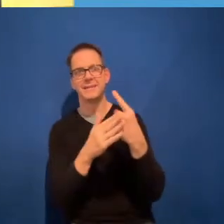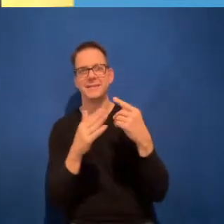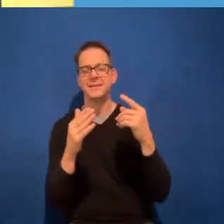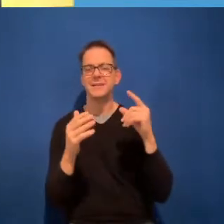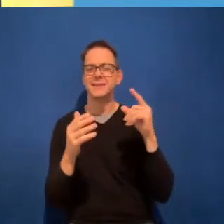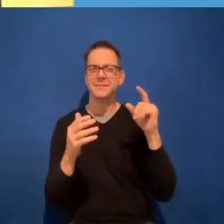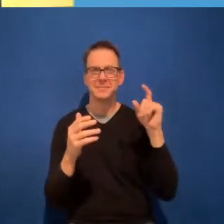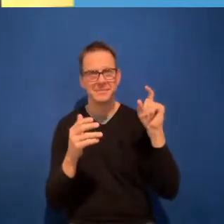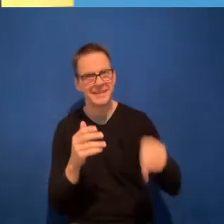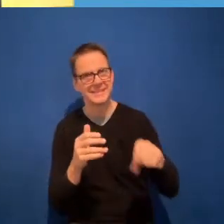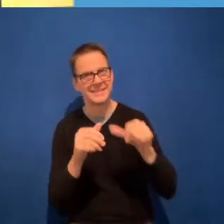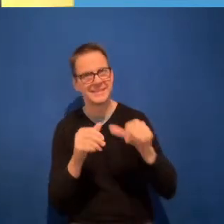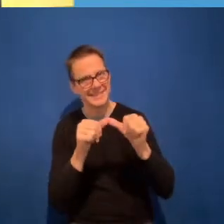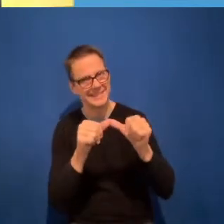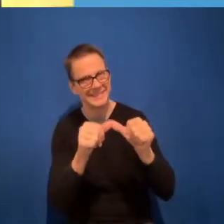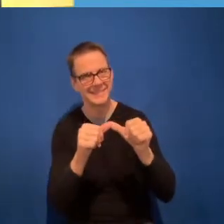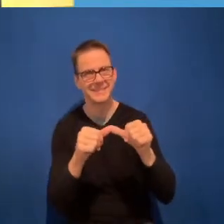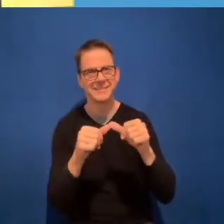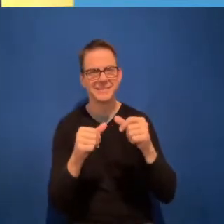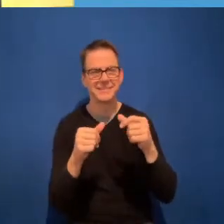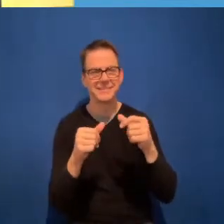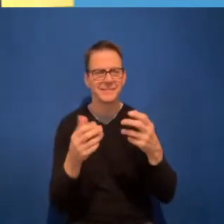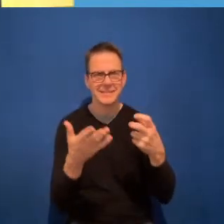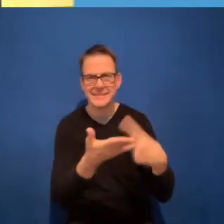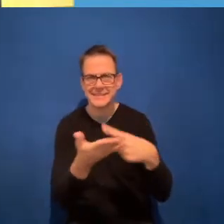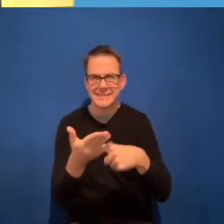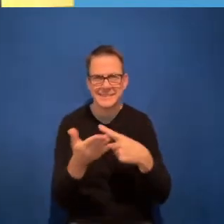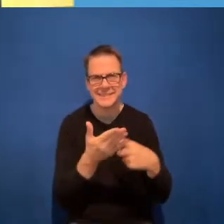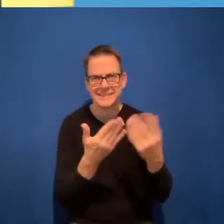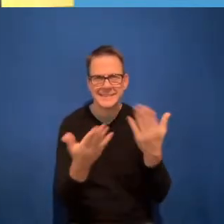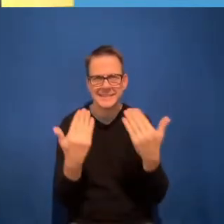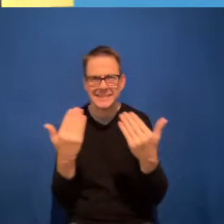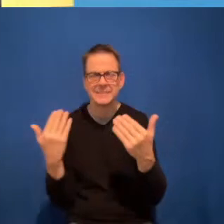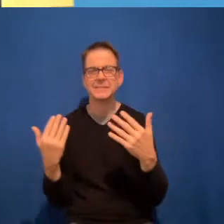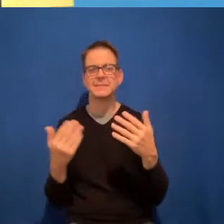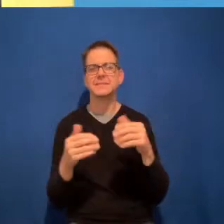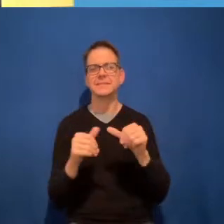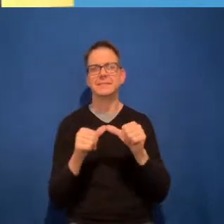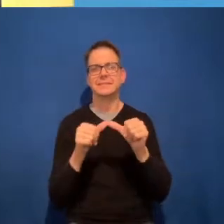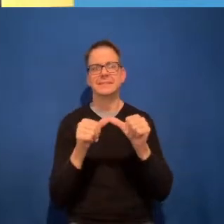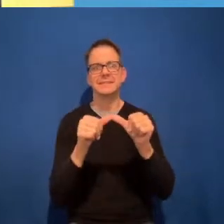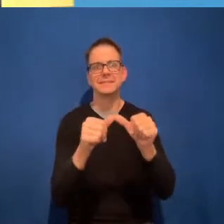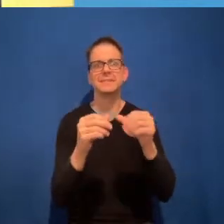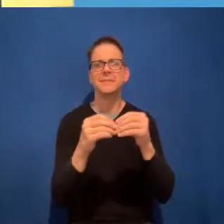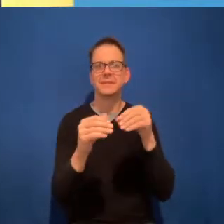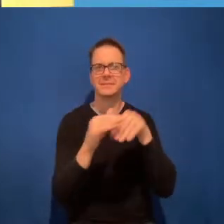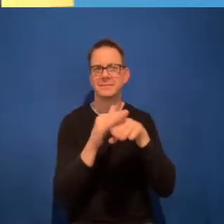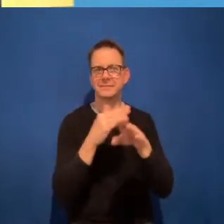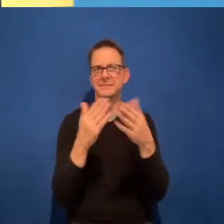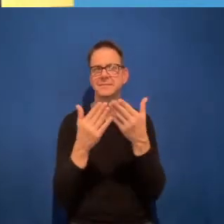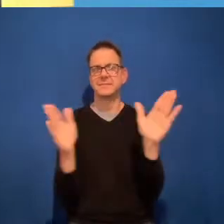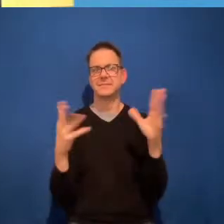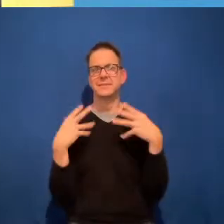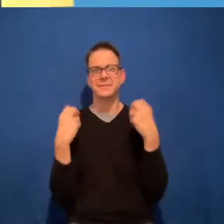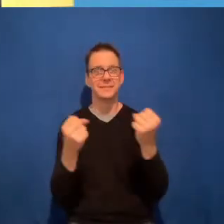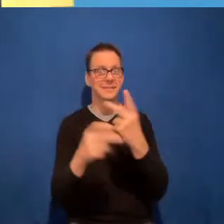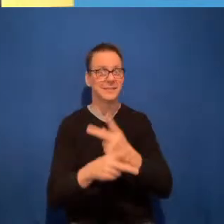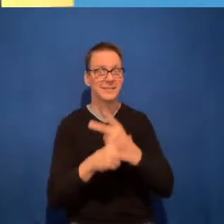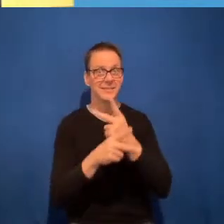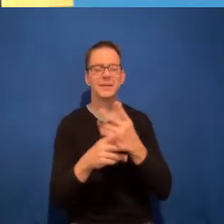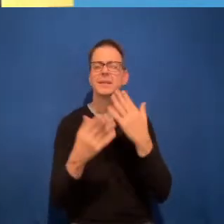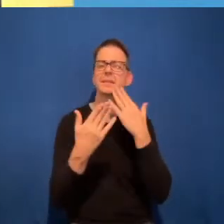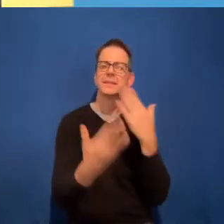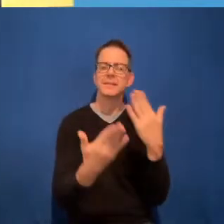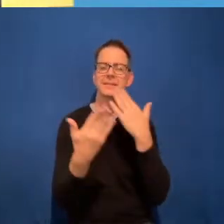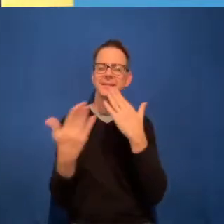our access to public health care going forward. Thank you all again for taking the time to be with us, our panelists, and those